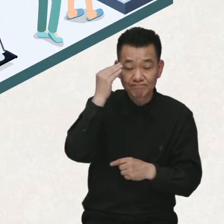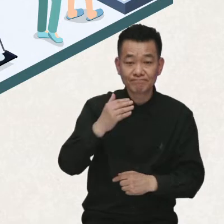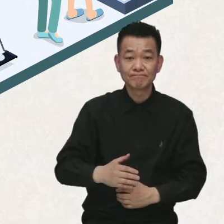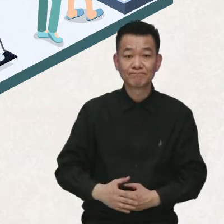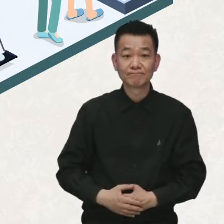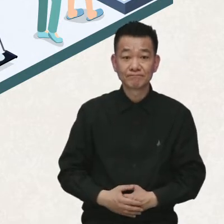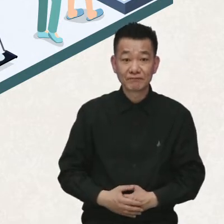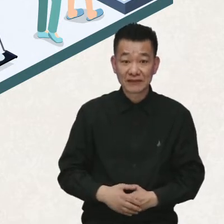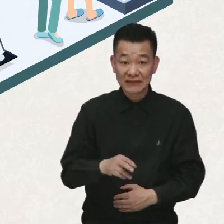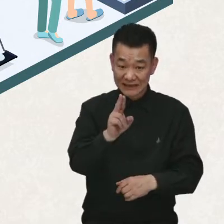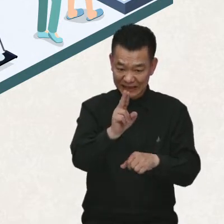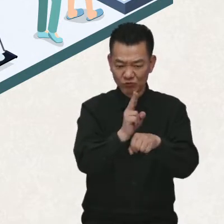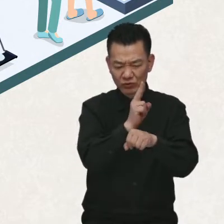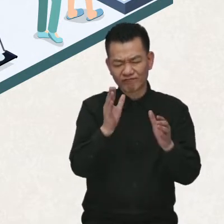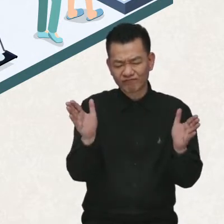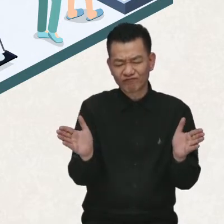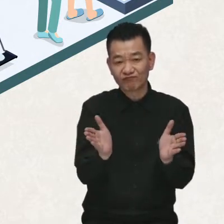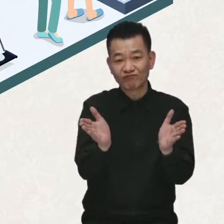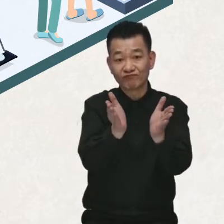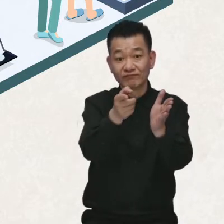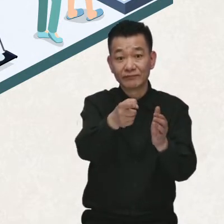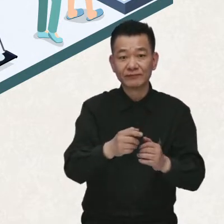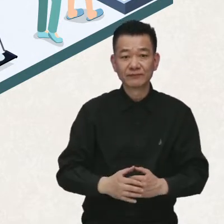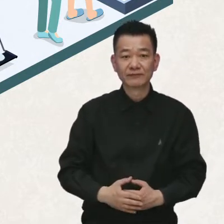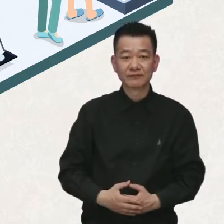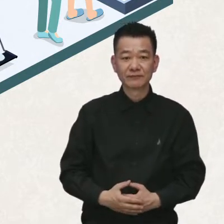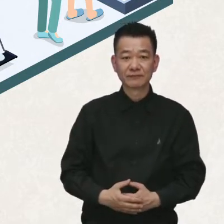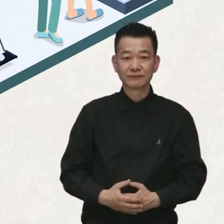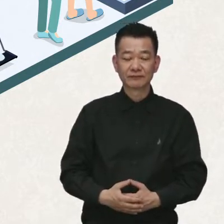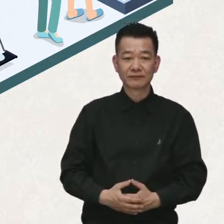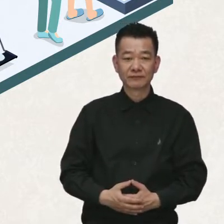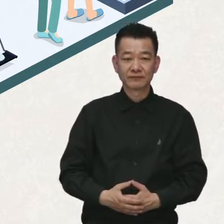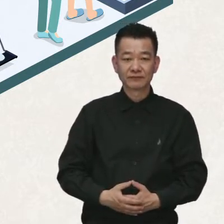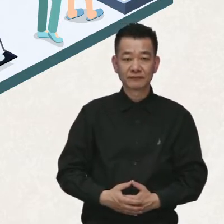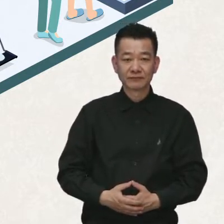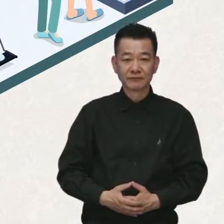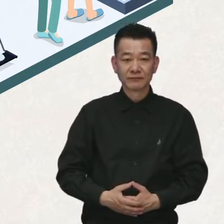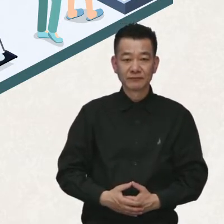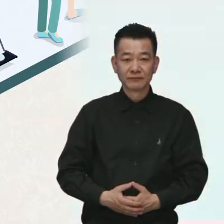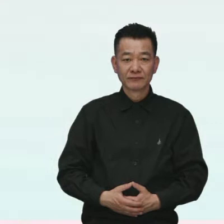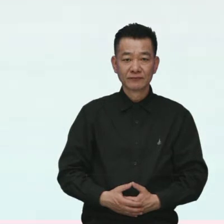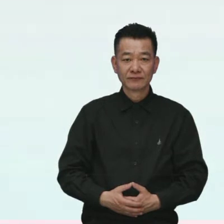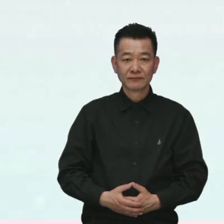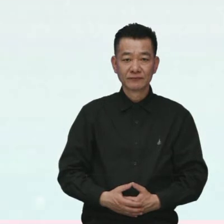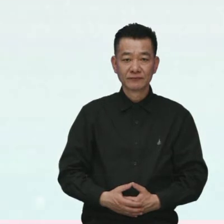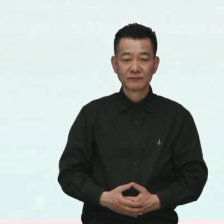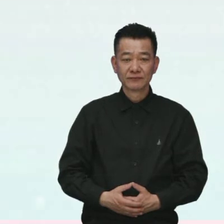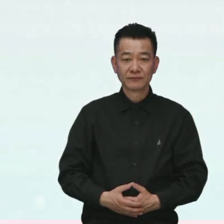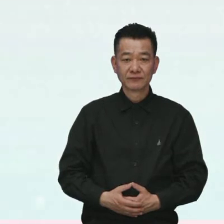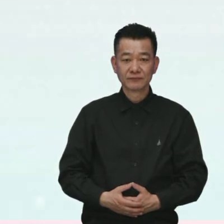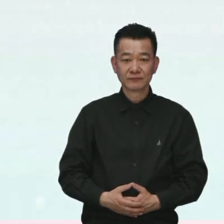with disabilities, as they relate to habilitation and rehabilitation.